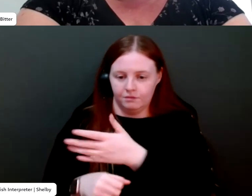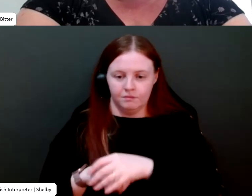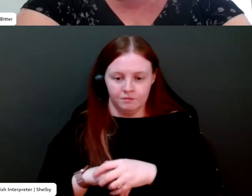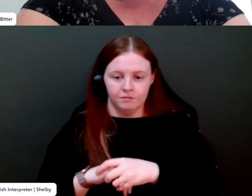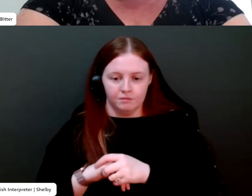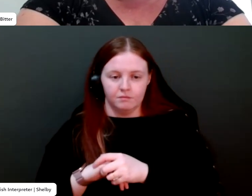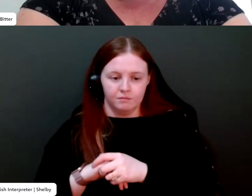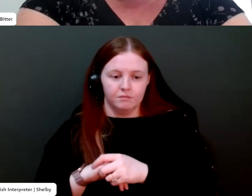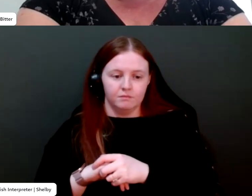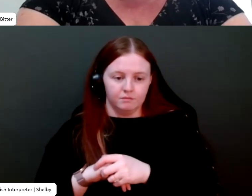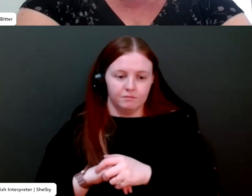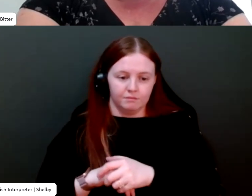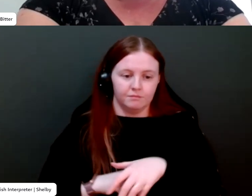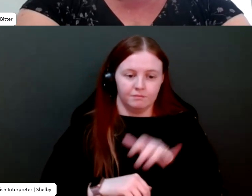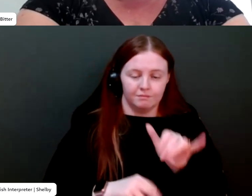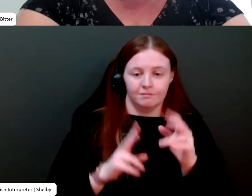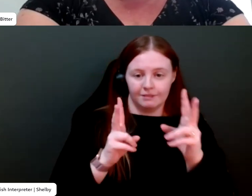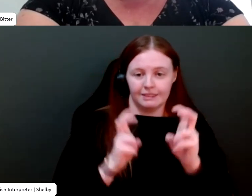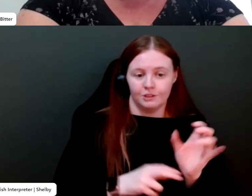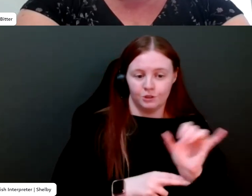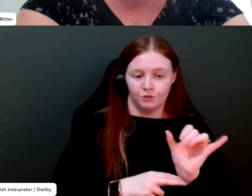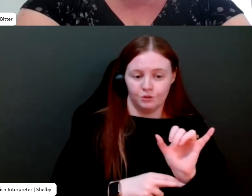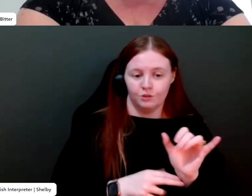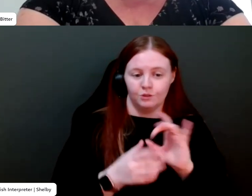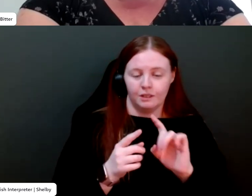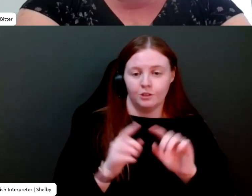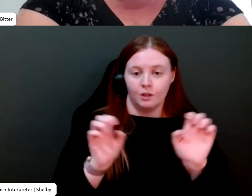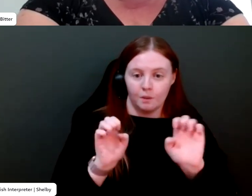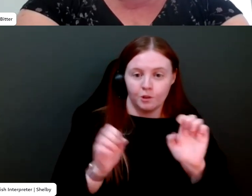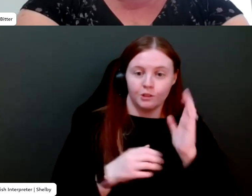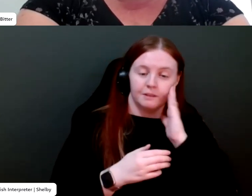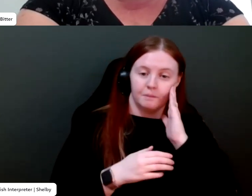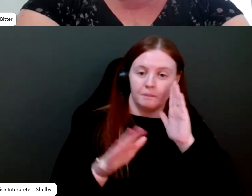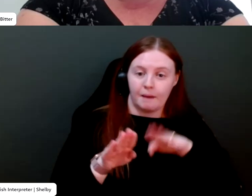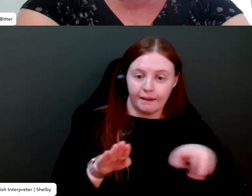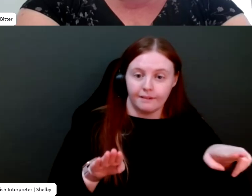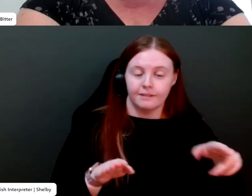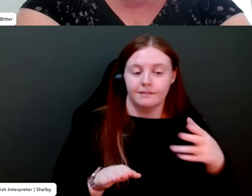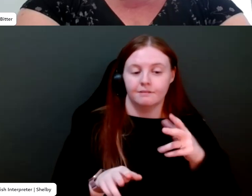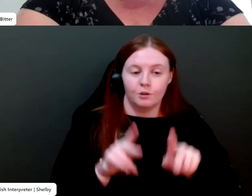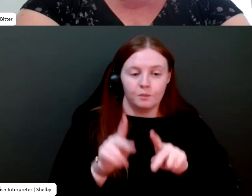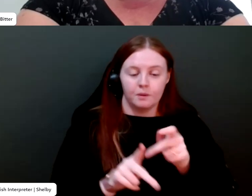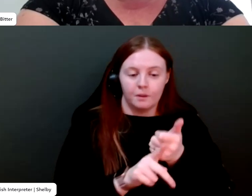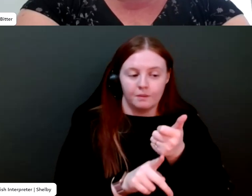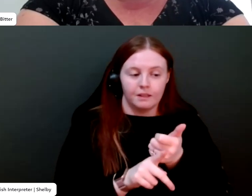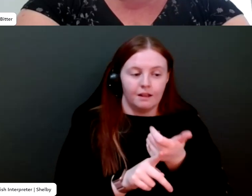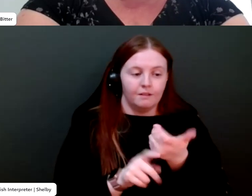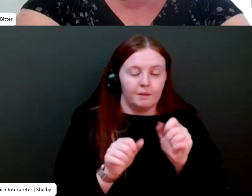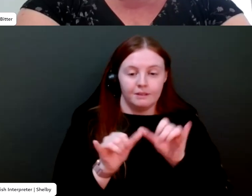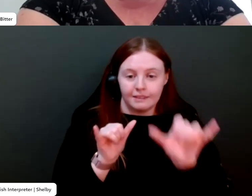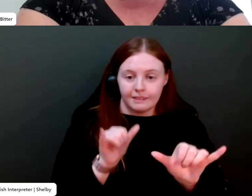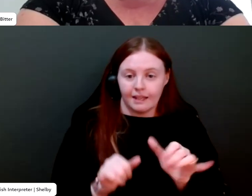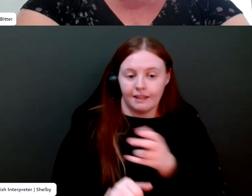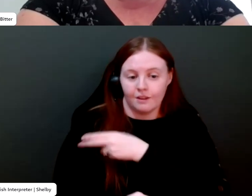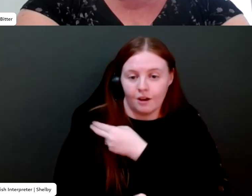Yeah, that's also the issue around, the emergency beds and placement of people being able to, stay in hospital. If they're